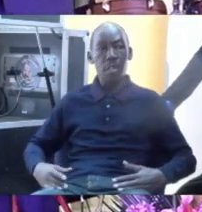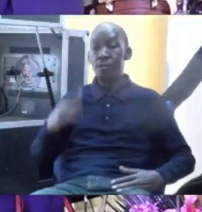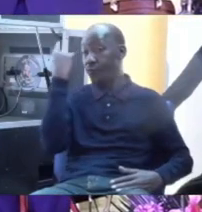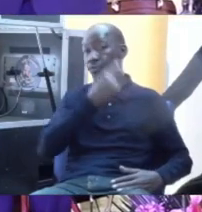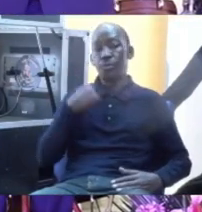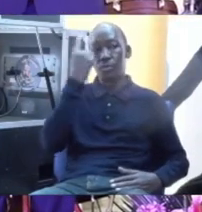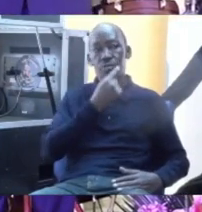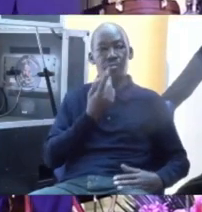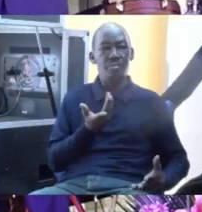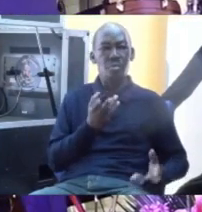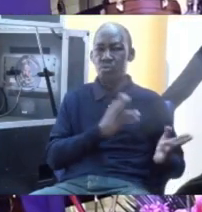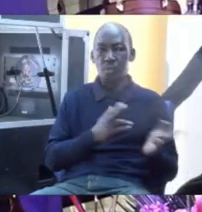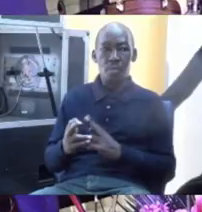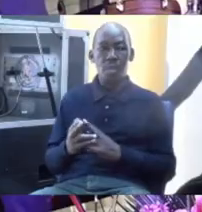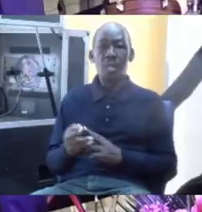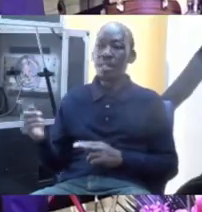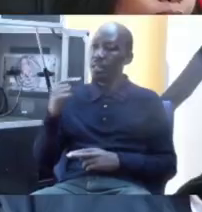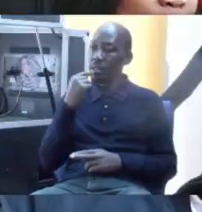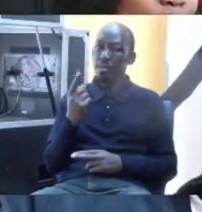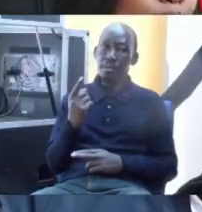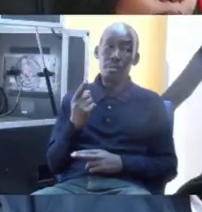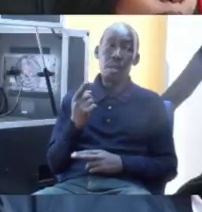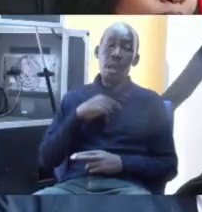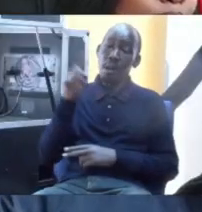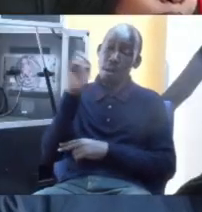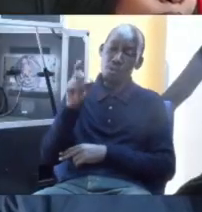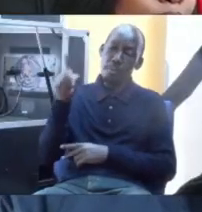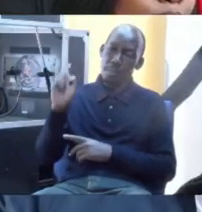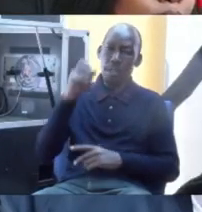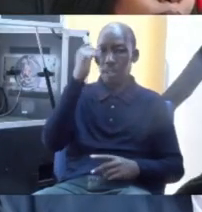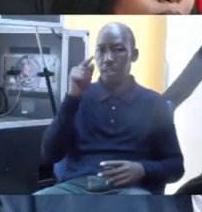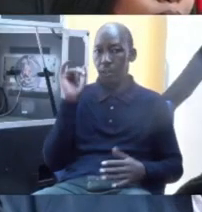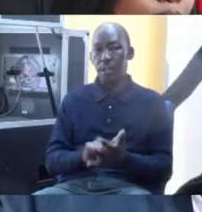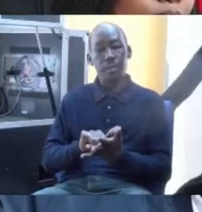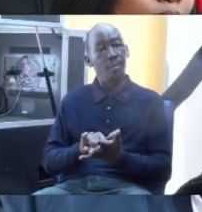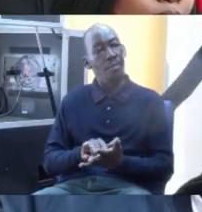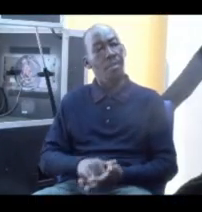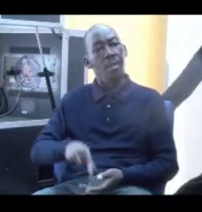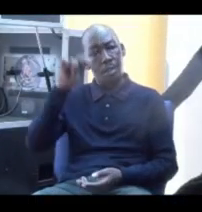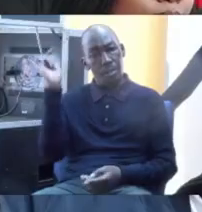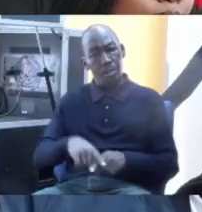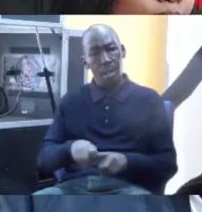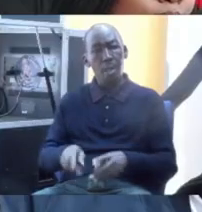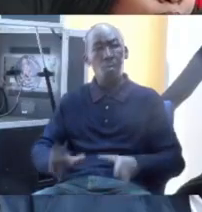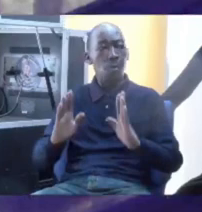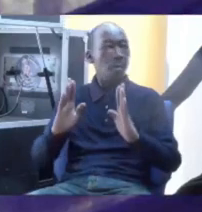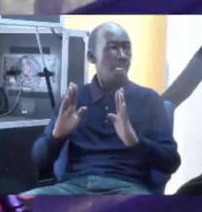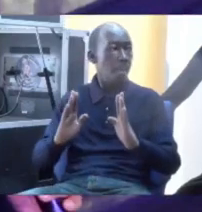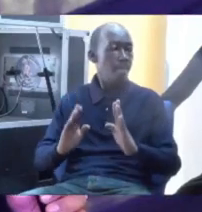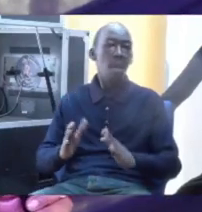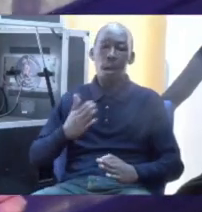physical. Am I talking to somebody here? You must understand that. So in the same manner,